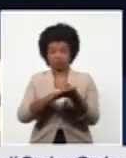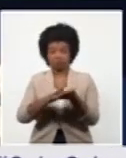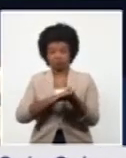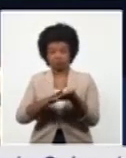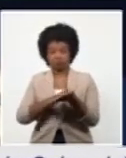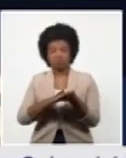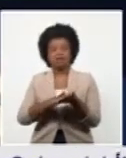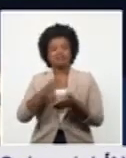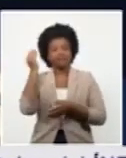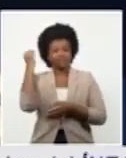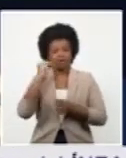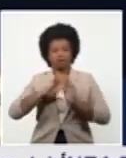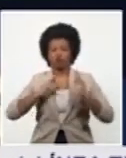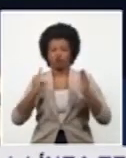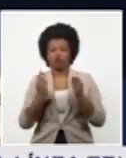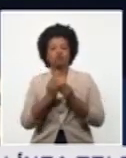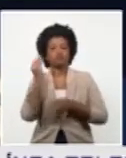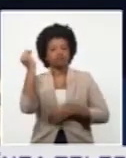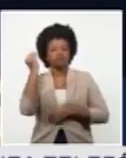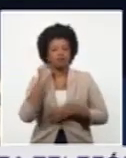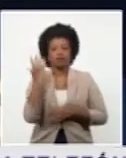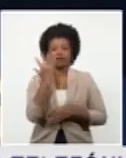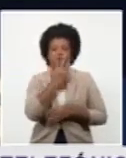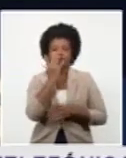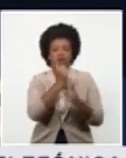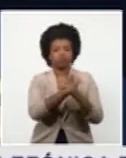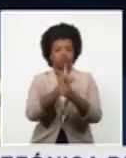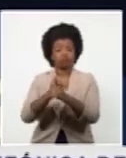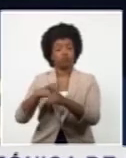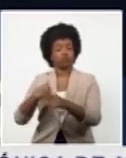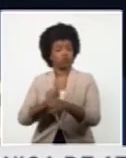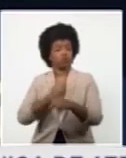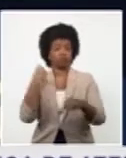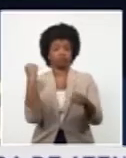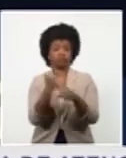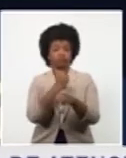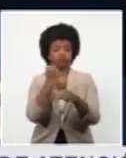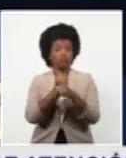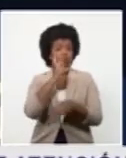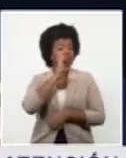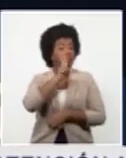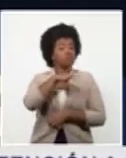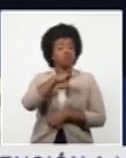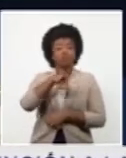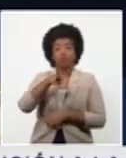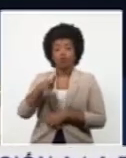1,861, or 89.5%, are contacts of confirmed cases.